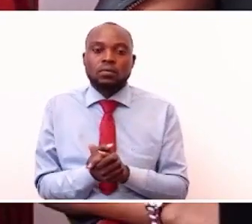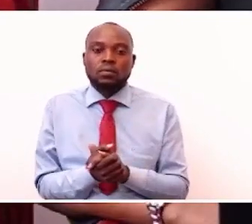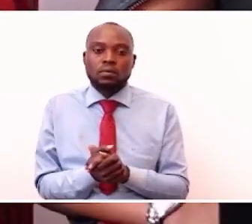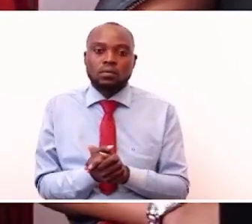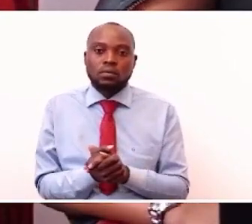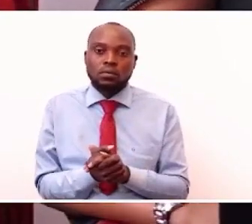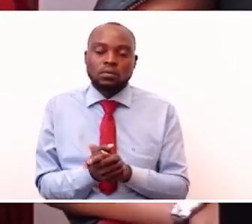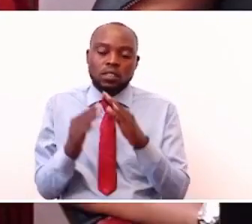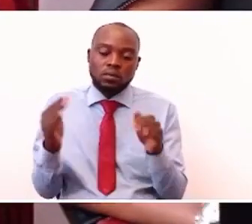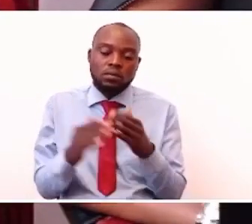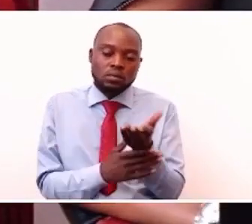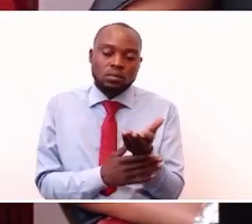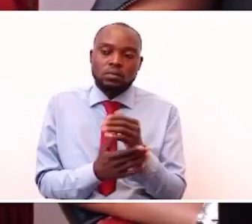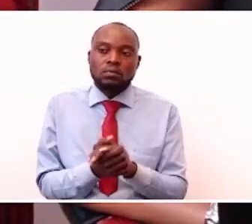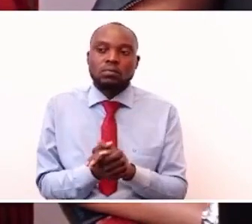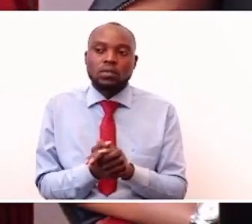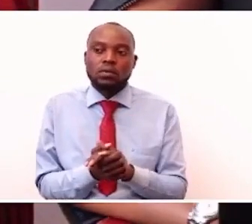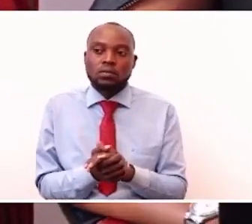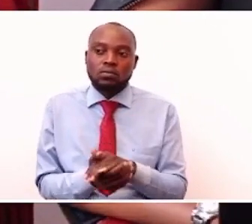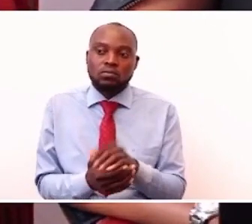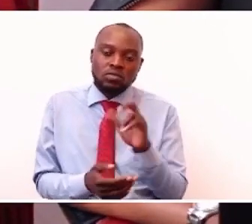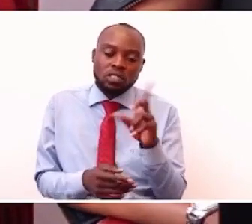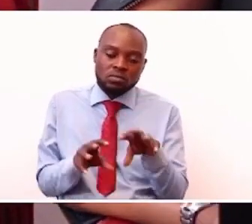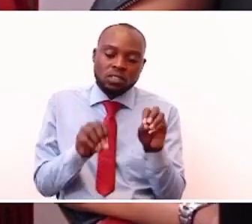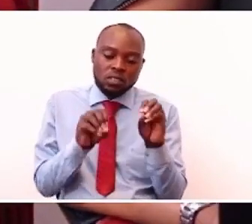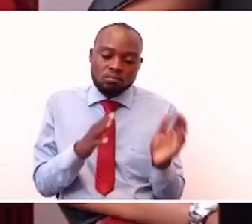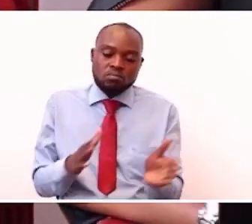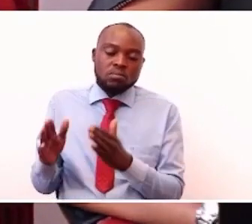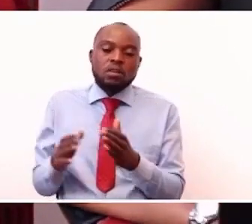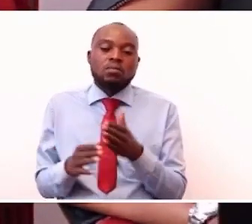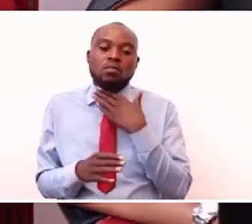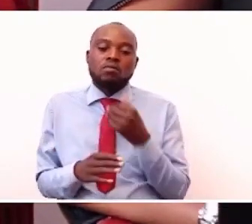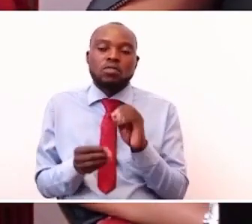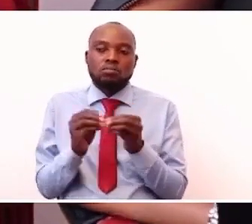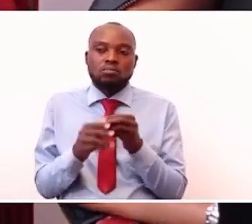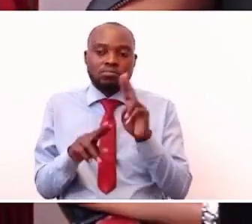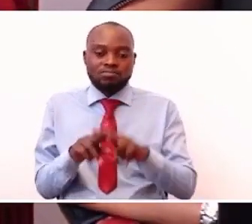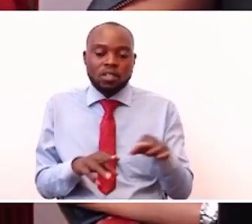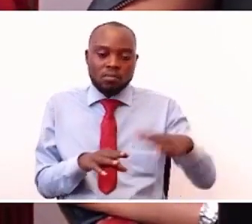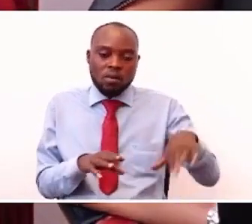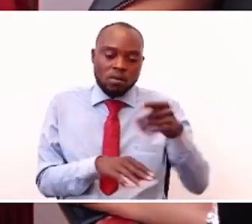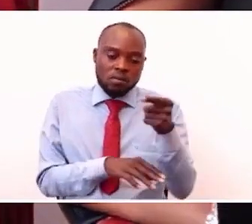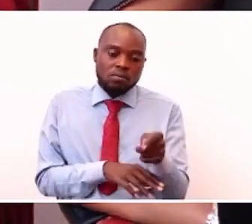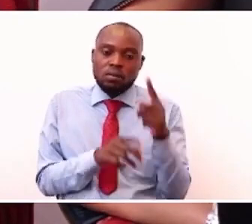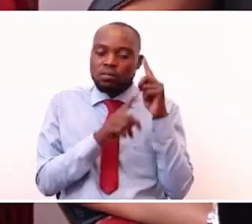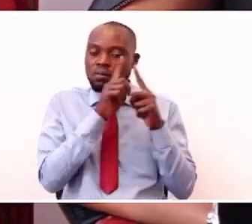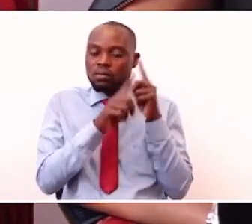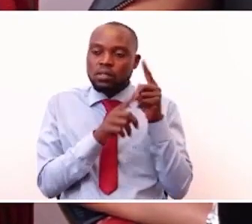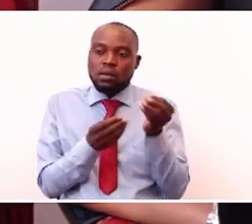domestically, also not losing sight on the need to be in those spaces where those global decisions are being